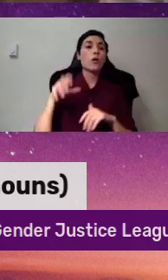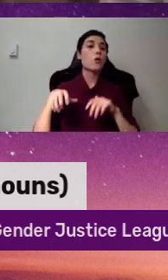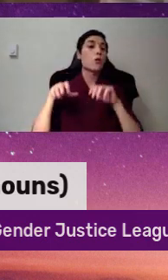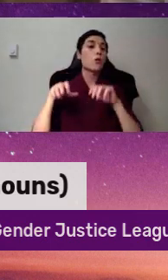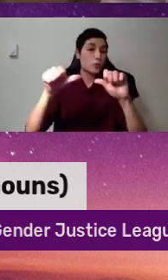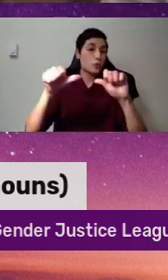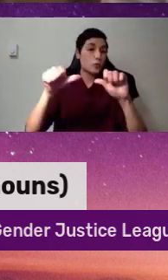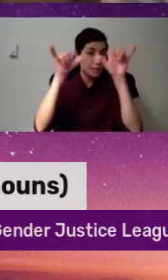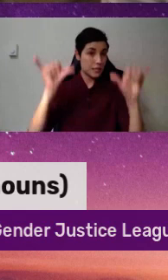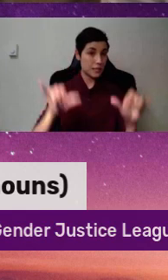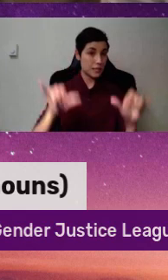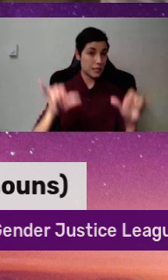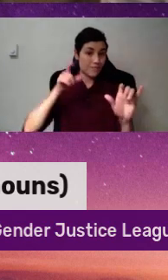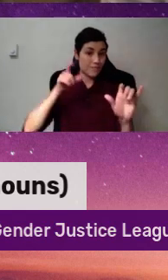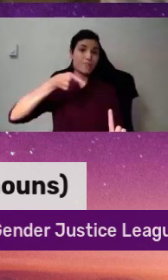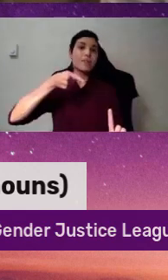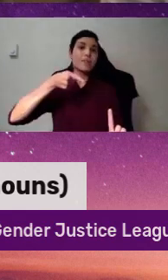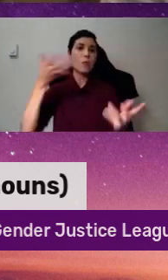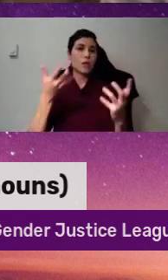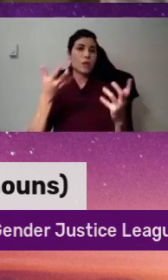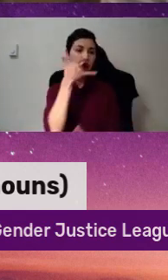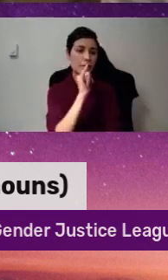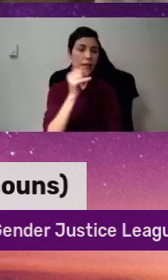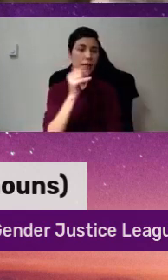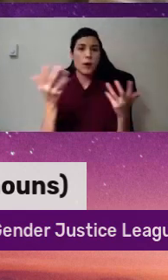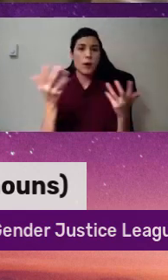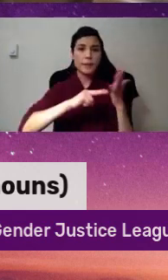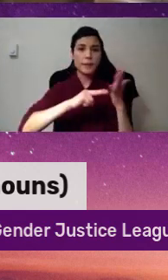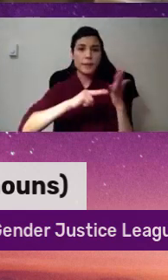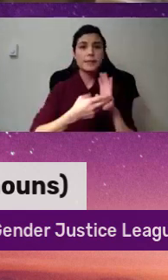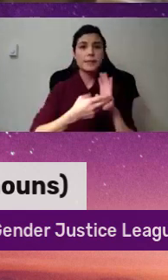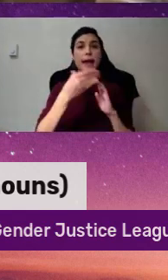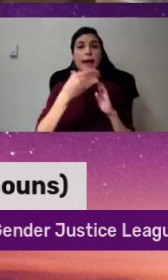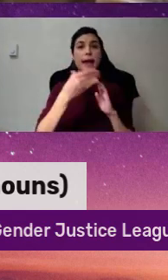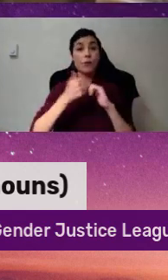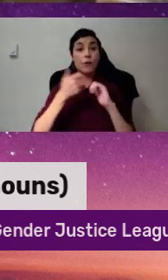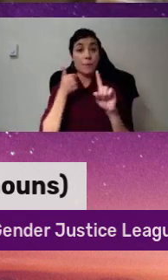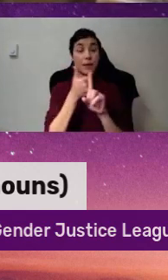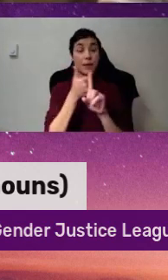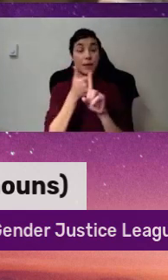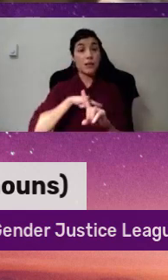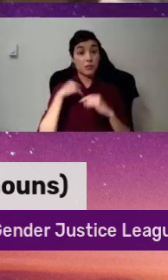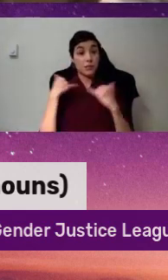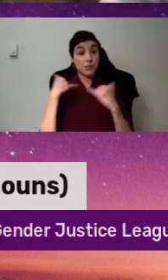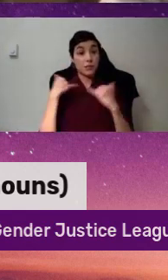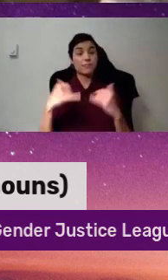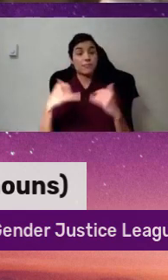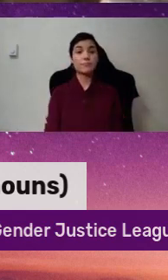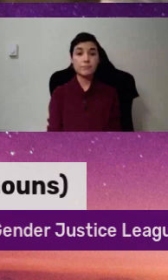impacts have trickled down into current day history. And so, yeah, it's me.